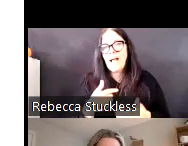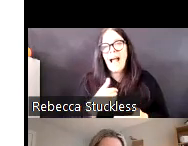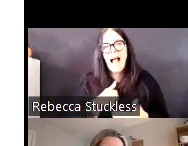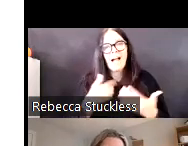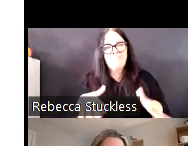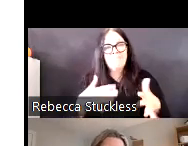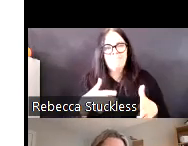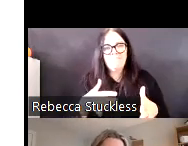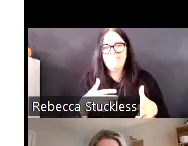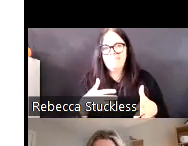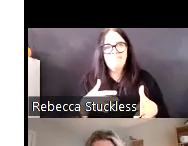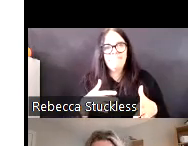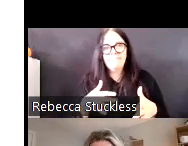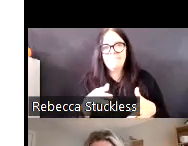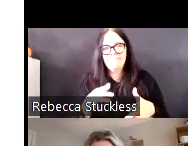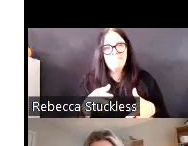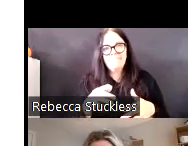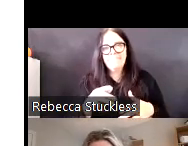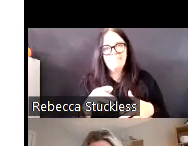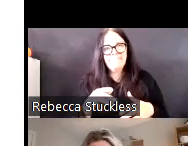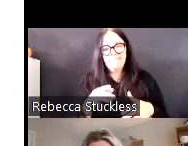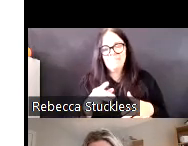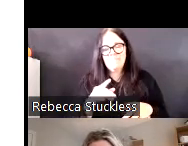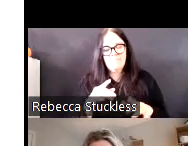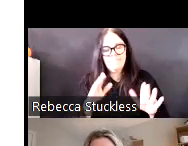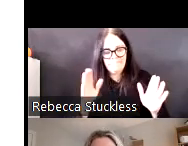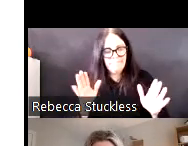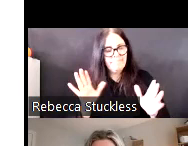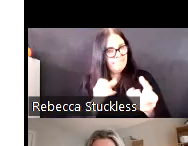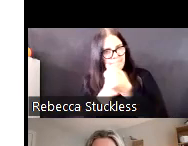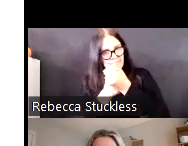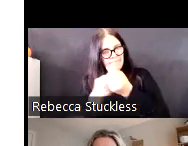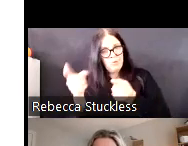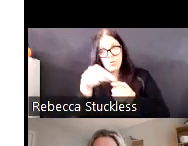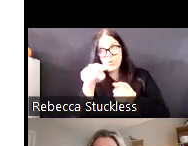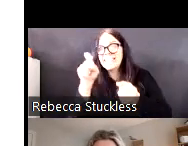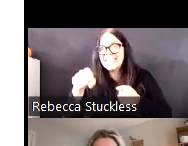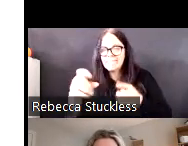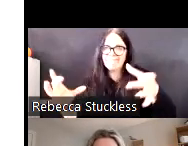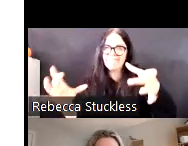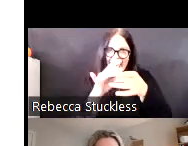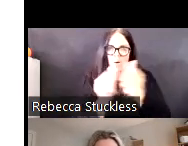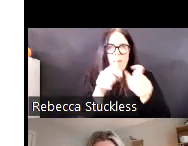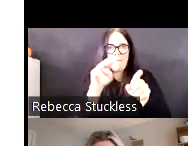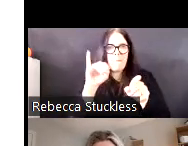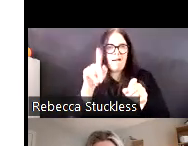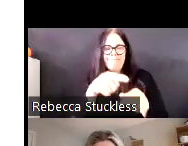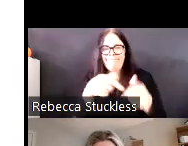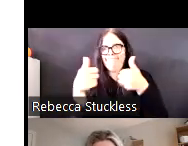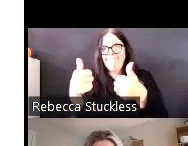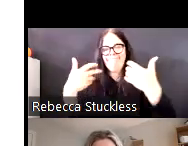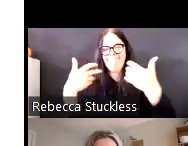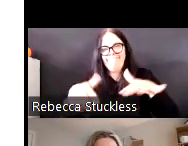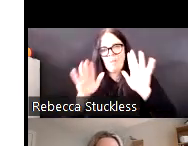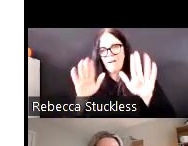heartily endorse connecting with Alpha Plus and Monica. Thank you so much. Wonderful. Thank you.